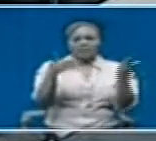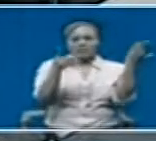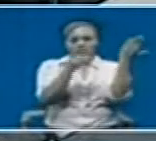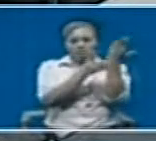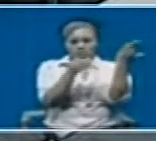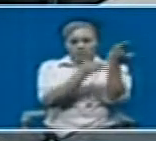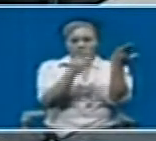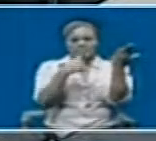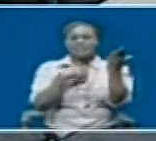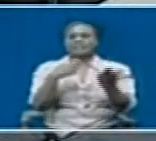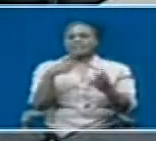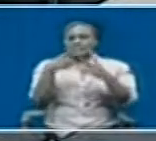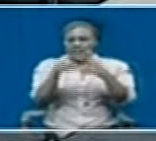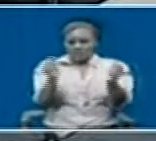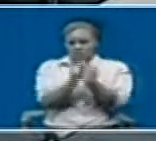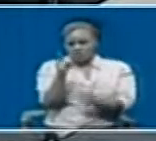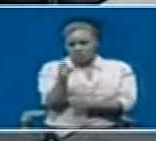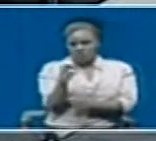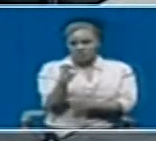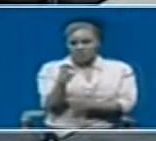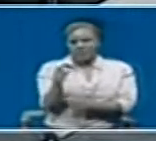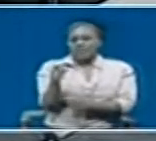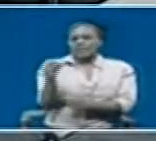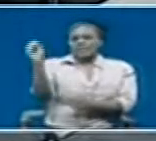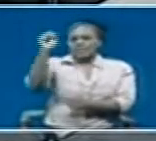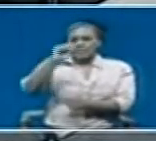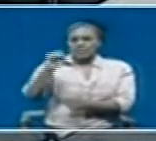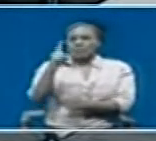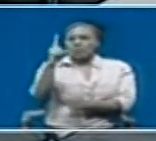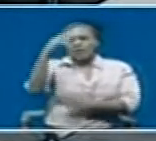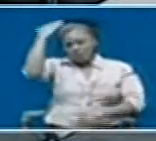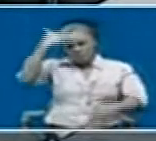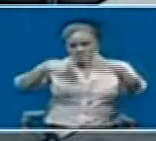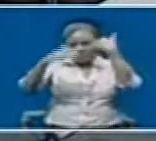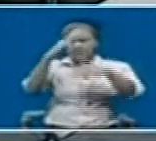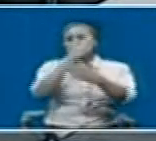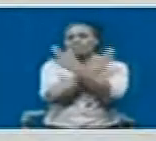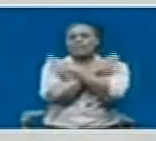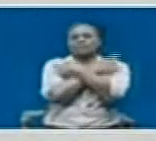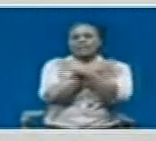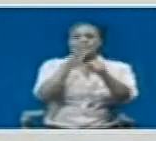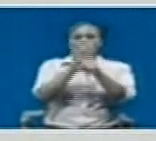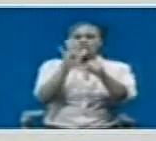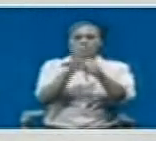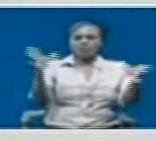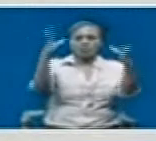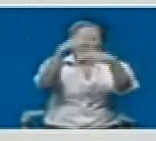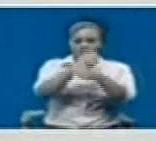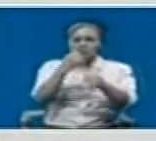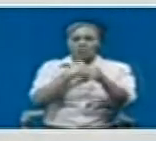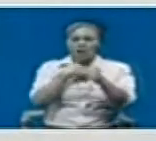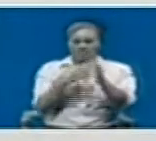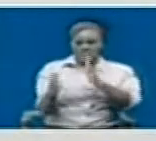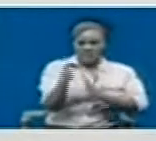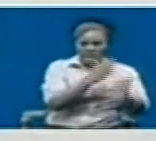I think I'll start with you. Strathmore is one of the universities that has partnered with different corporate companies to tailor courses that